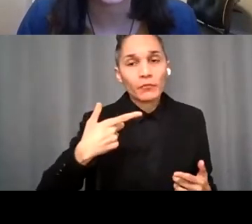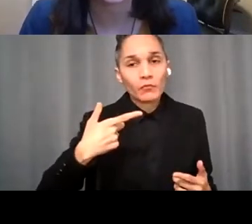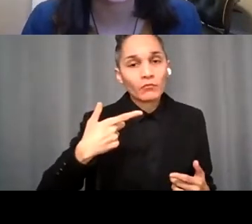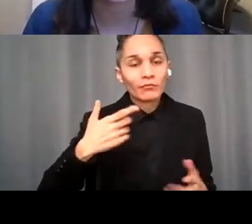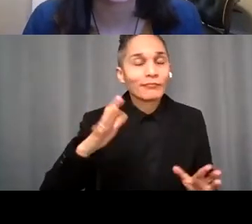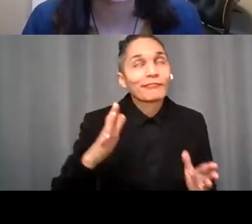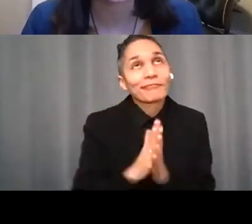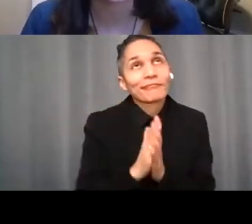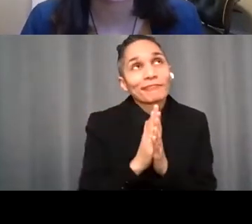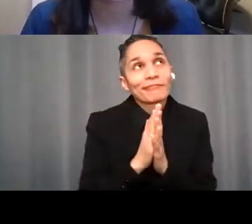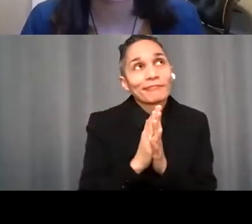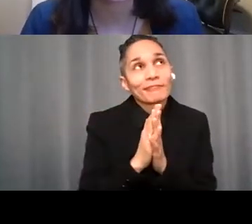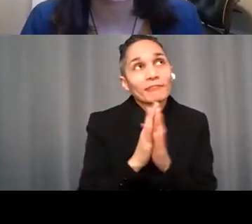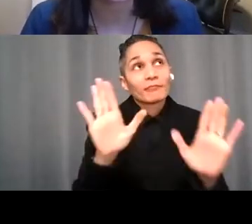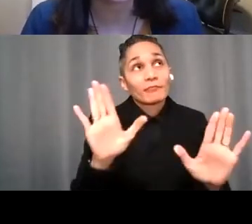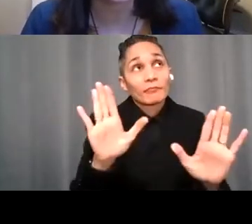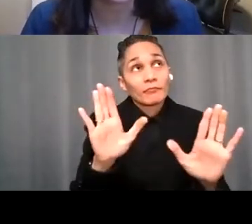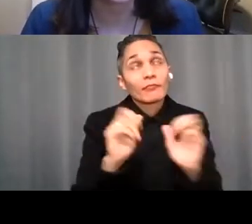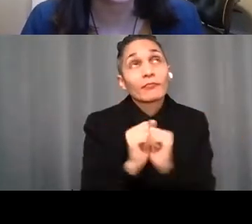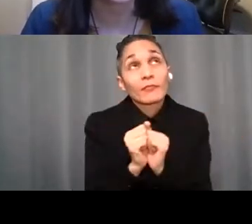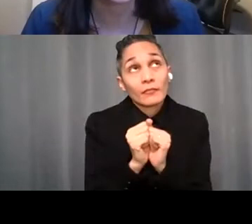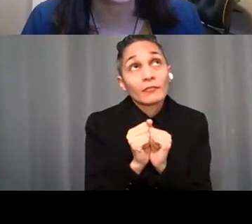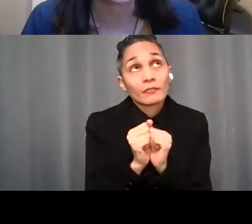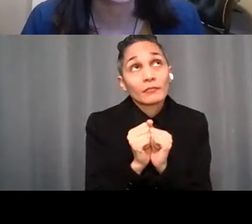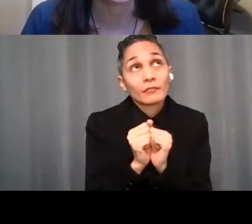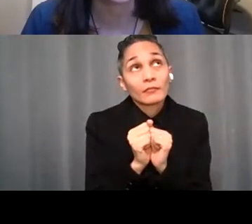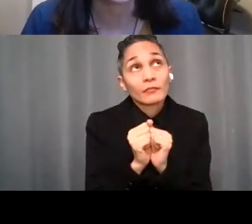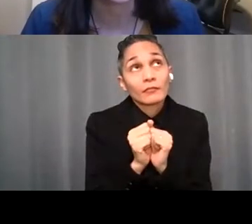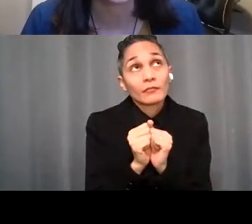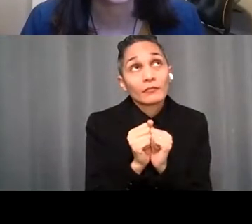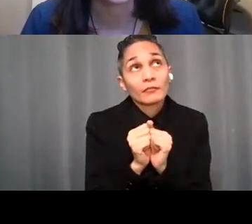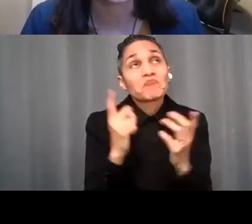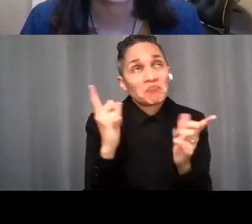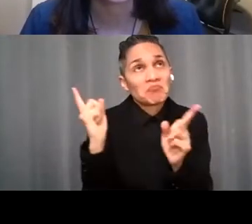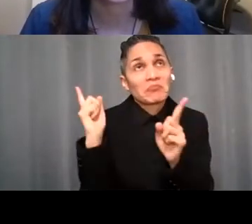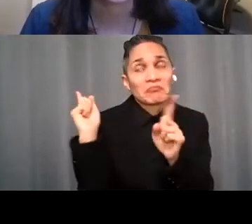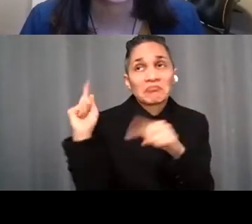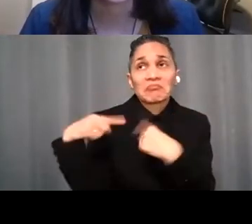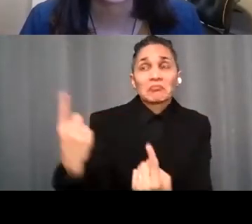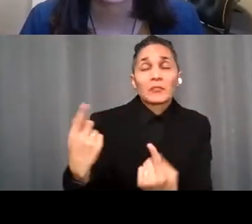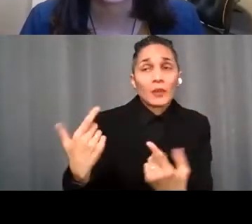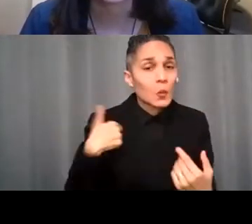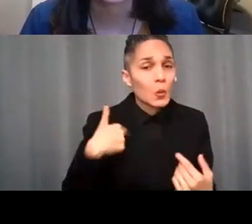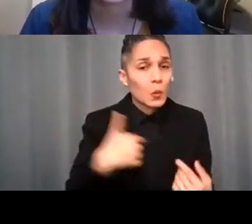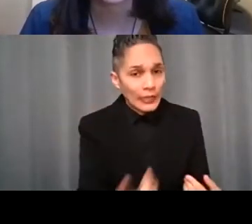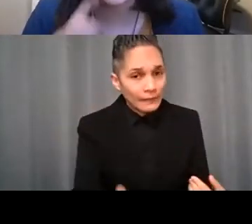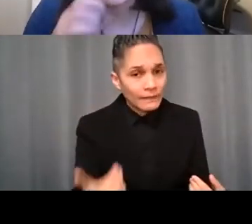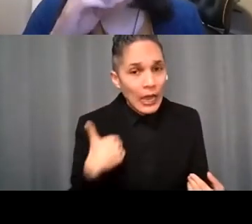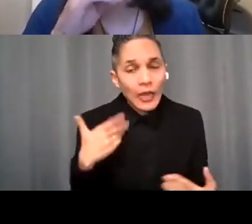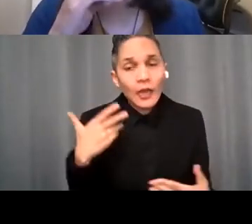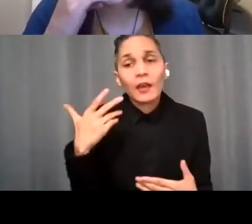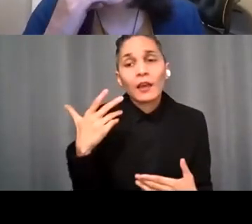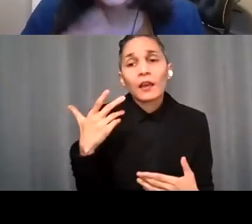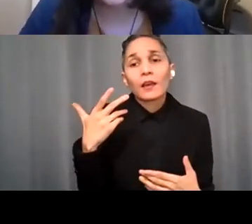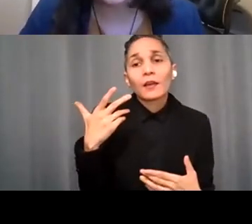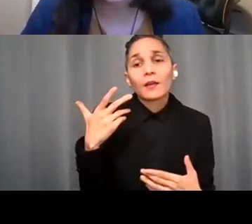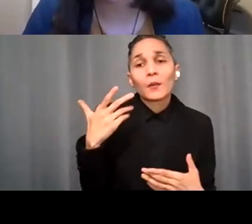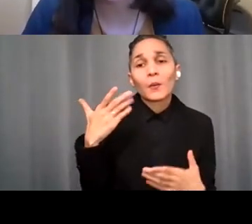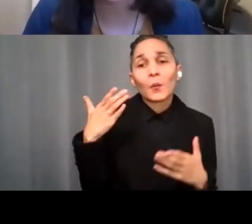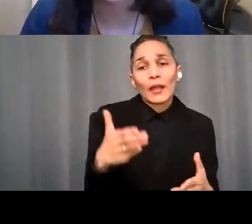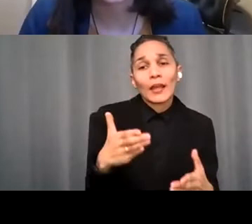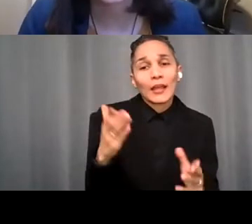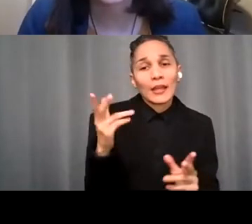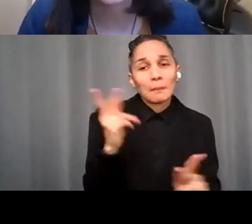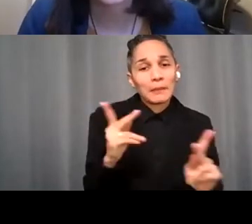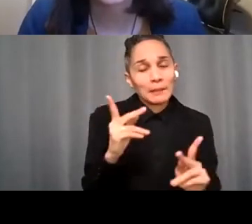how do I want to say it? So there has been in the past a way that people have approached, you